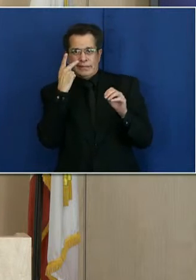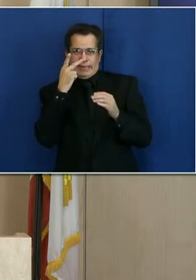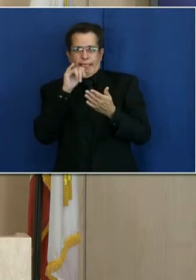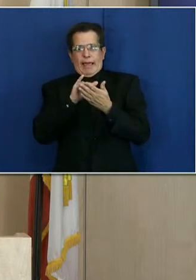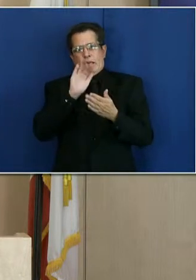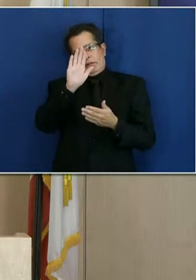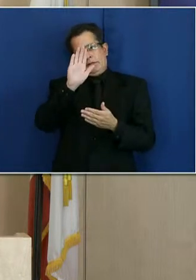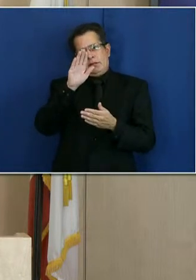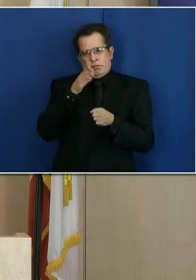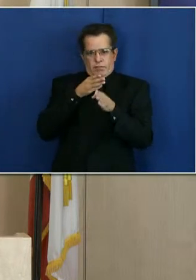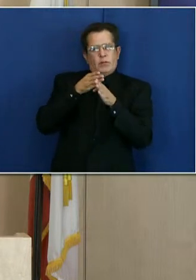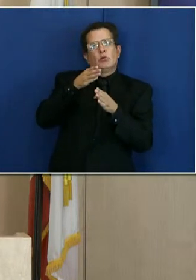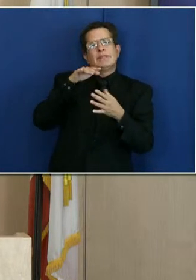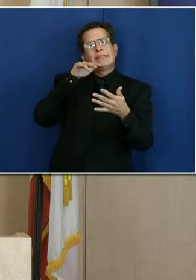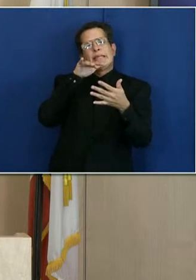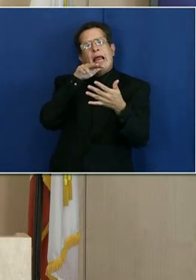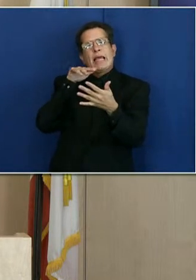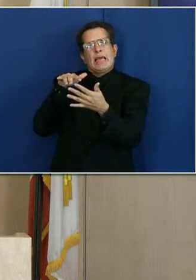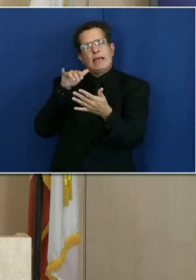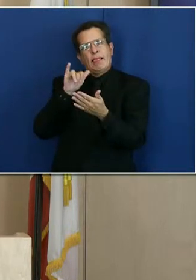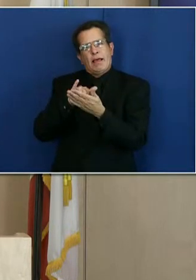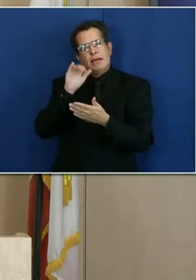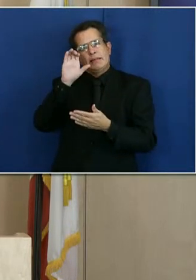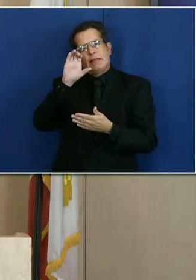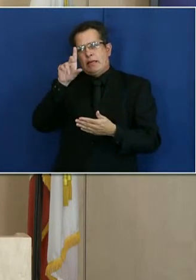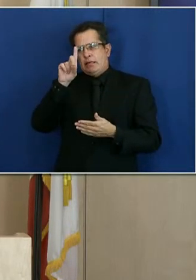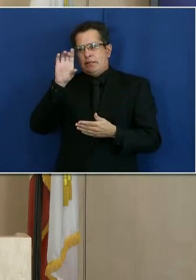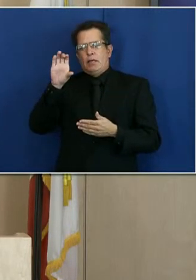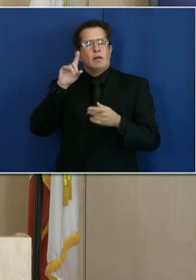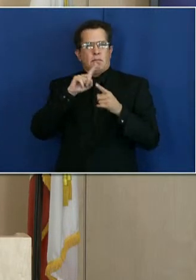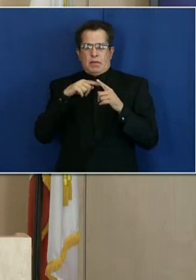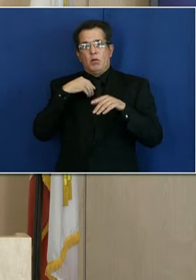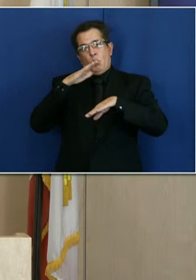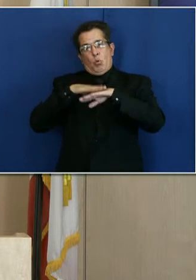but again, it stands to reason that anyone who's going out in